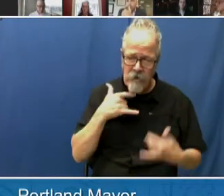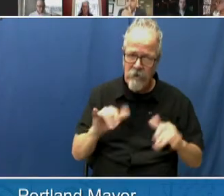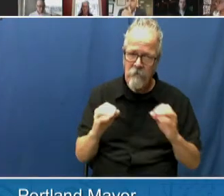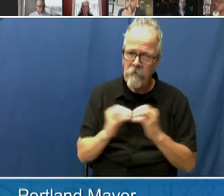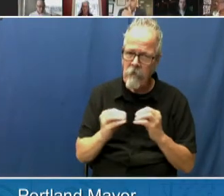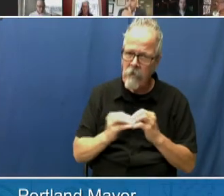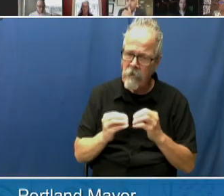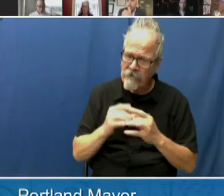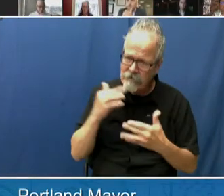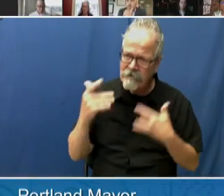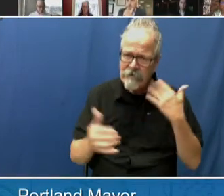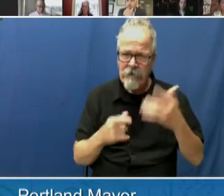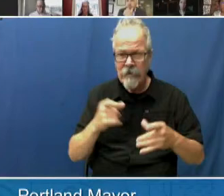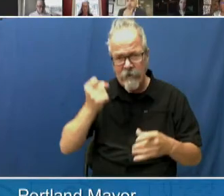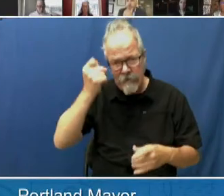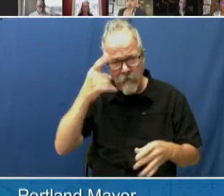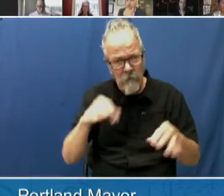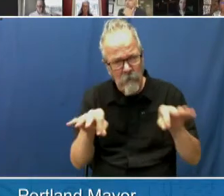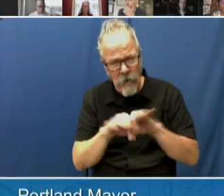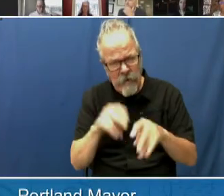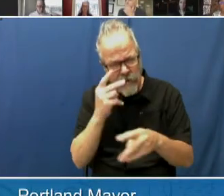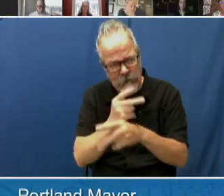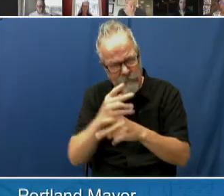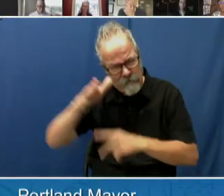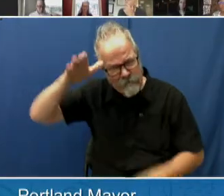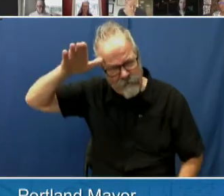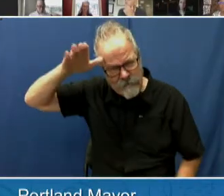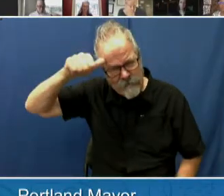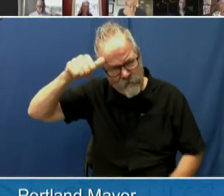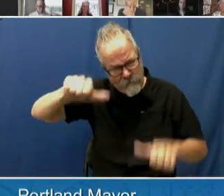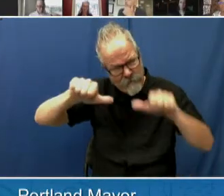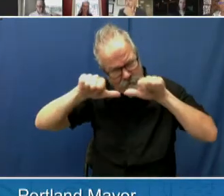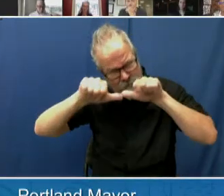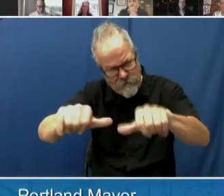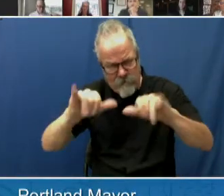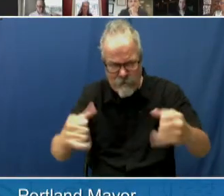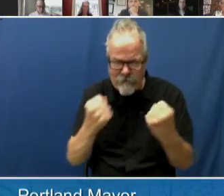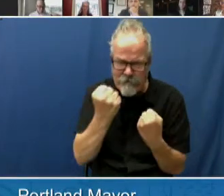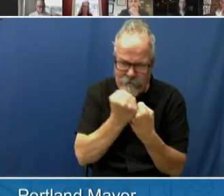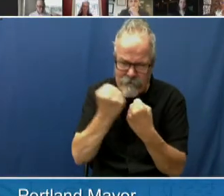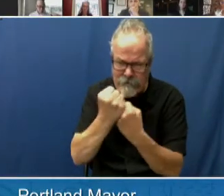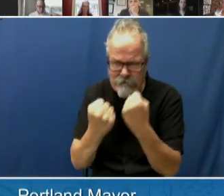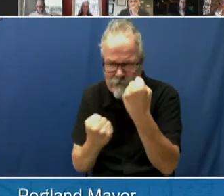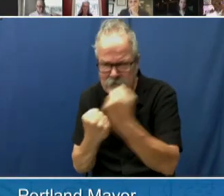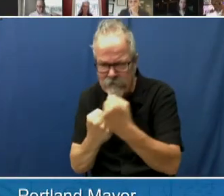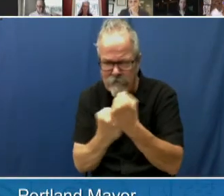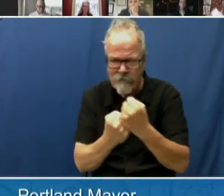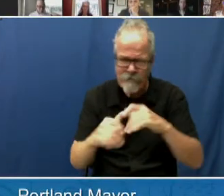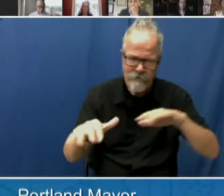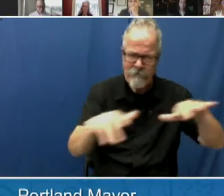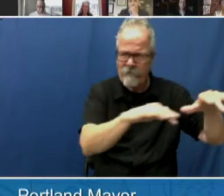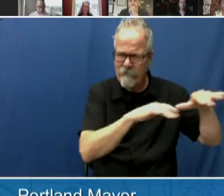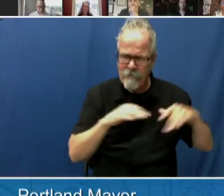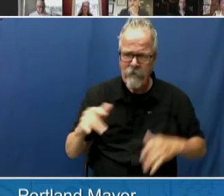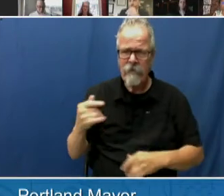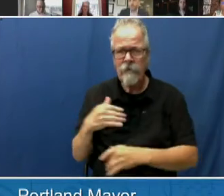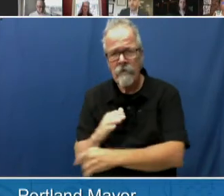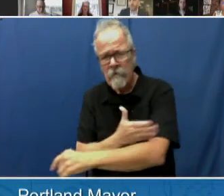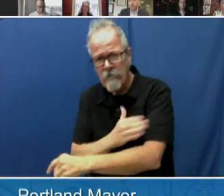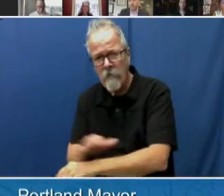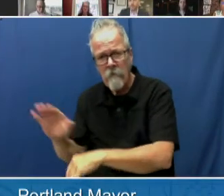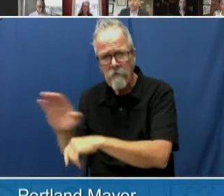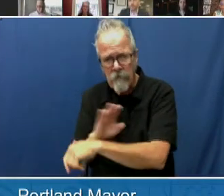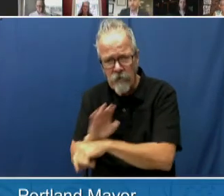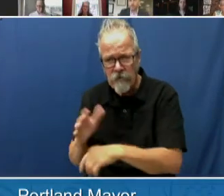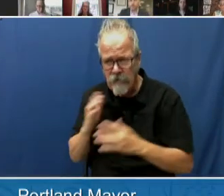together. So let's continue to support not only our artists, our musicians, our venues, our first responders, the